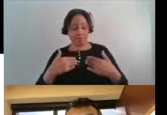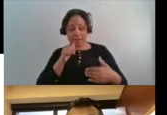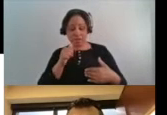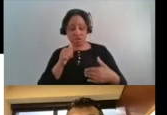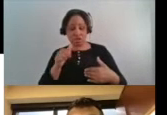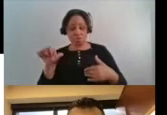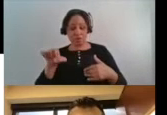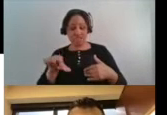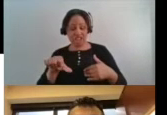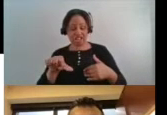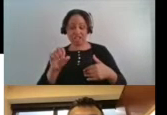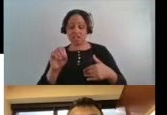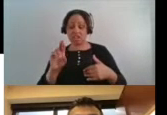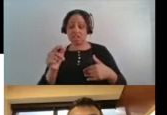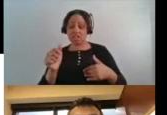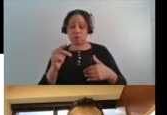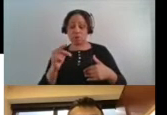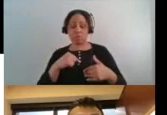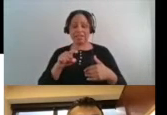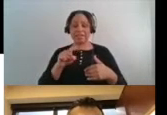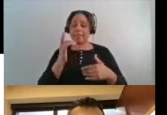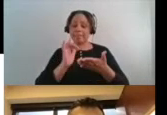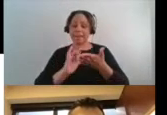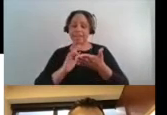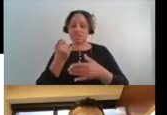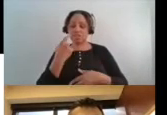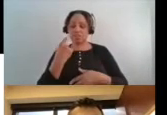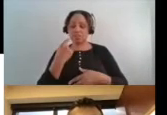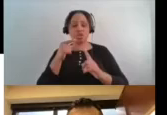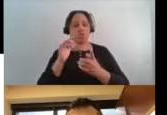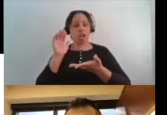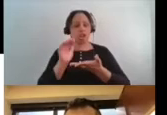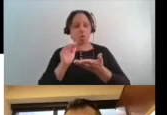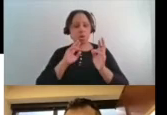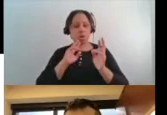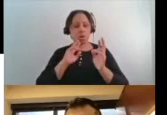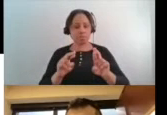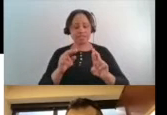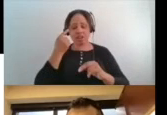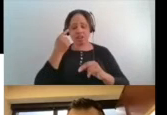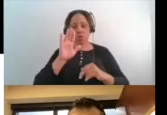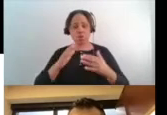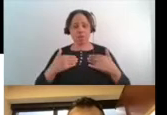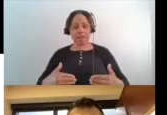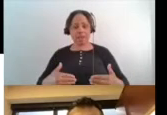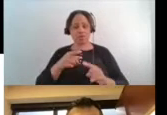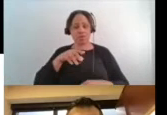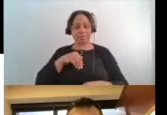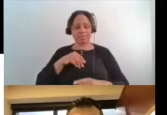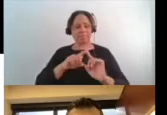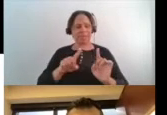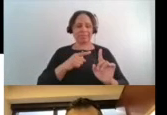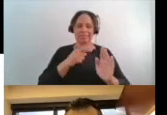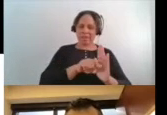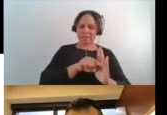medications to lower that response so your body sort of accepts it. But there's good and bad with those medications, and so we have to